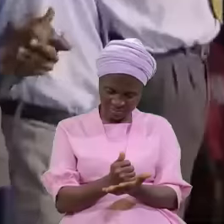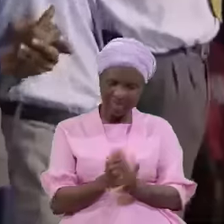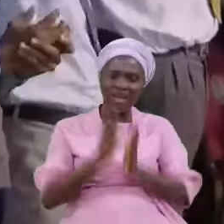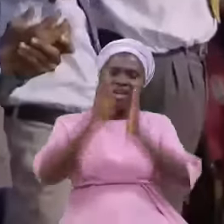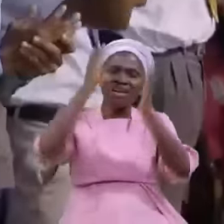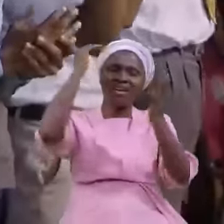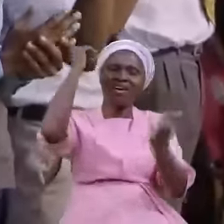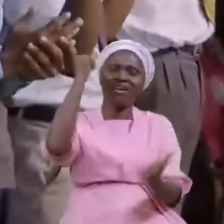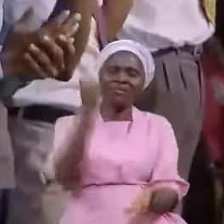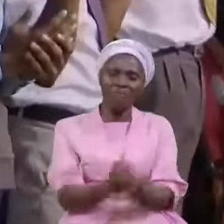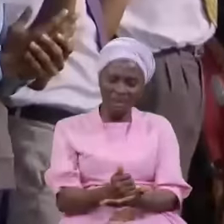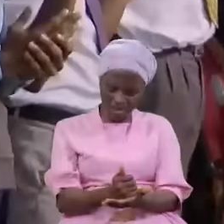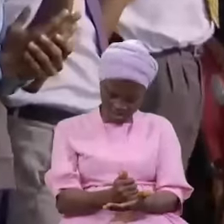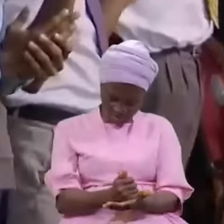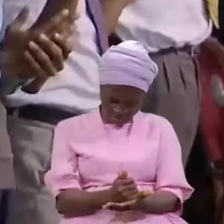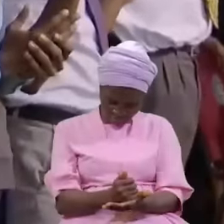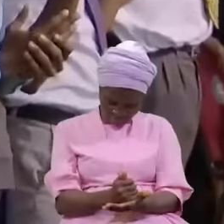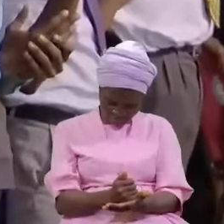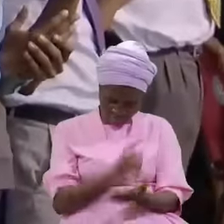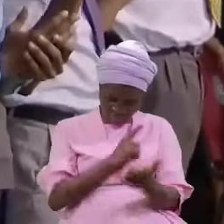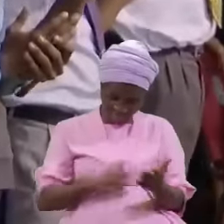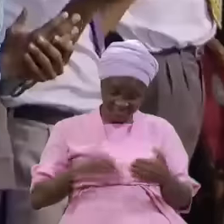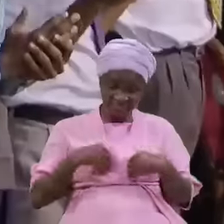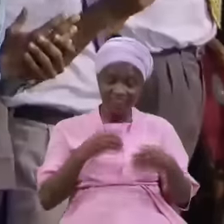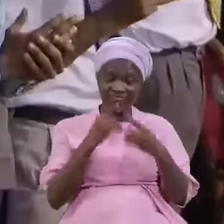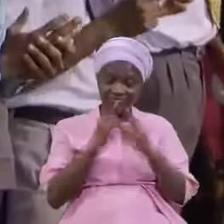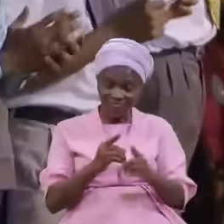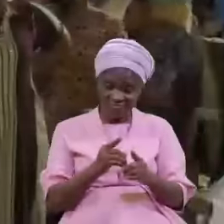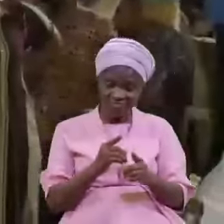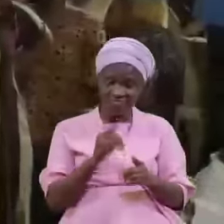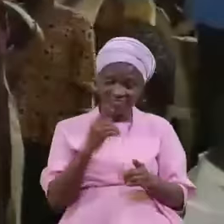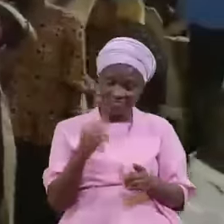Amen. The Lord has answered the prayer.